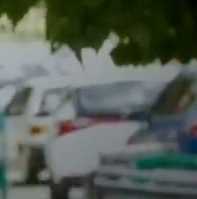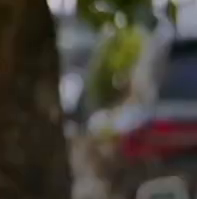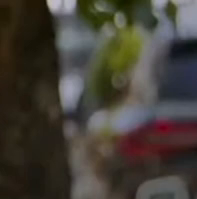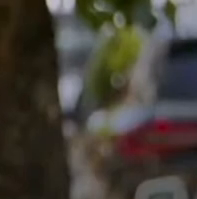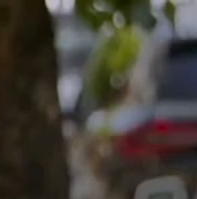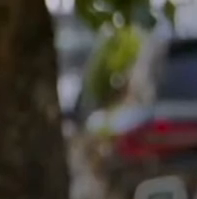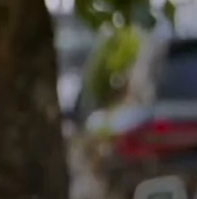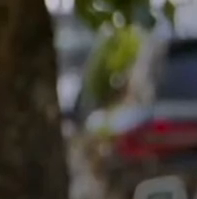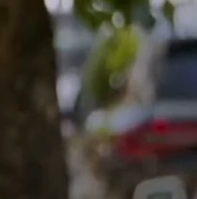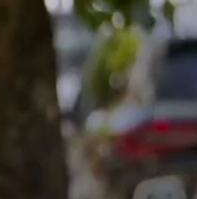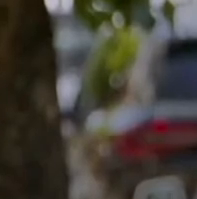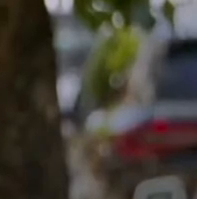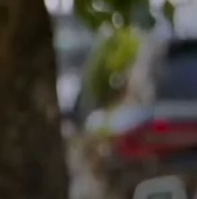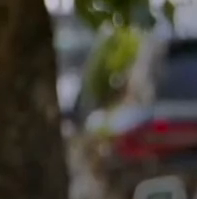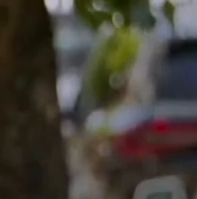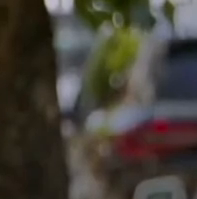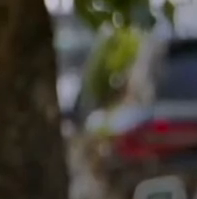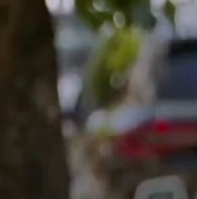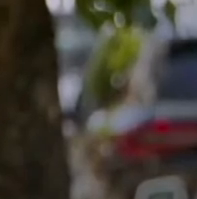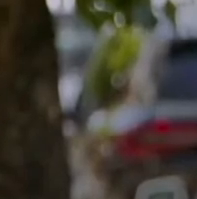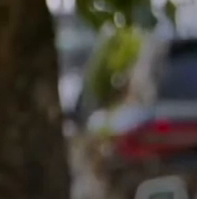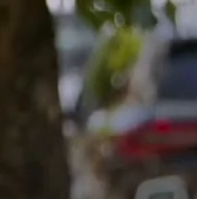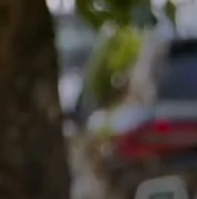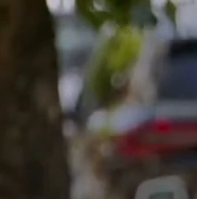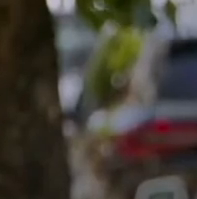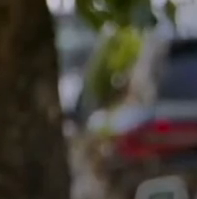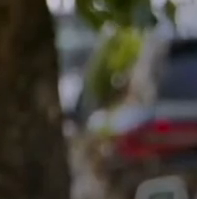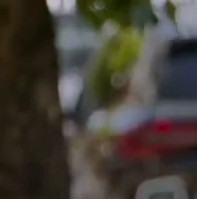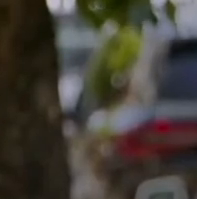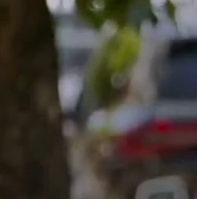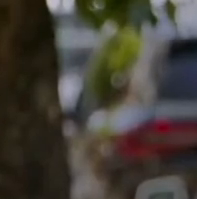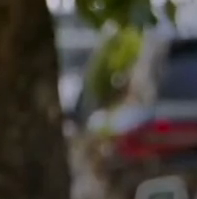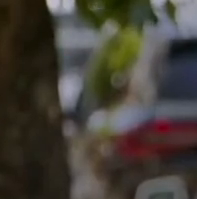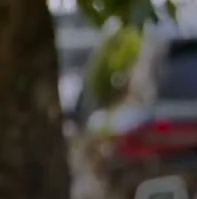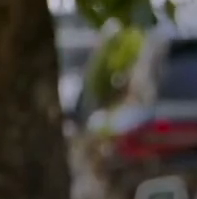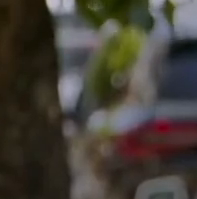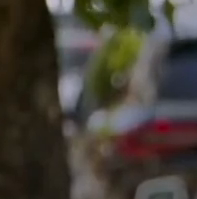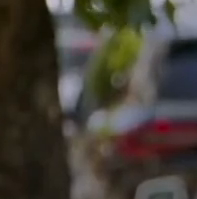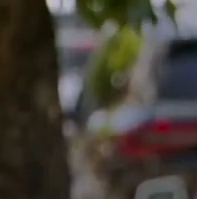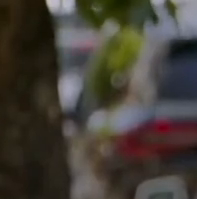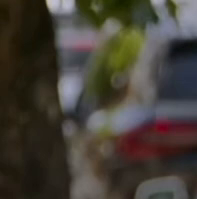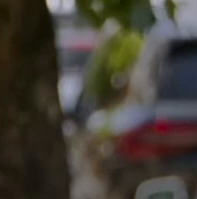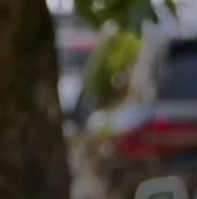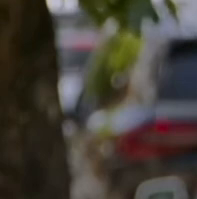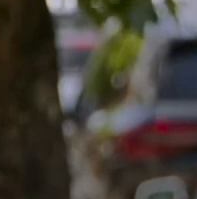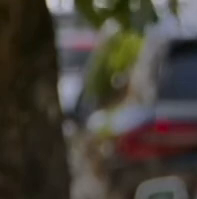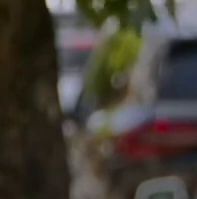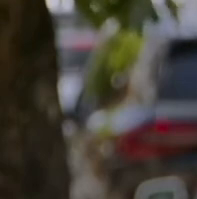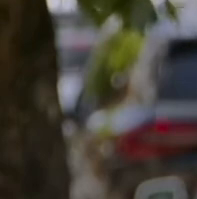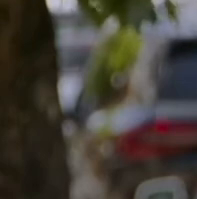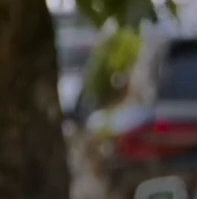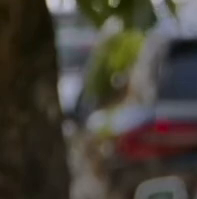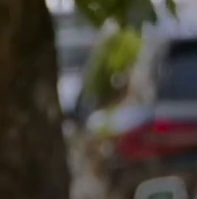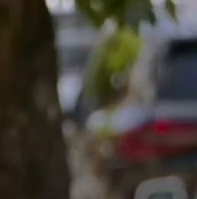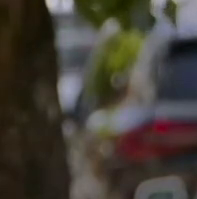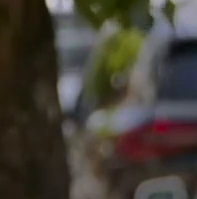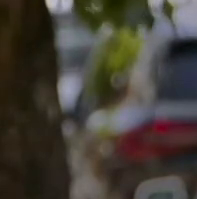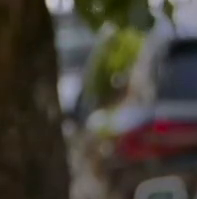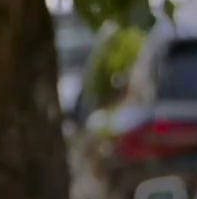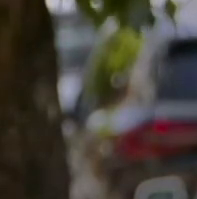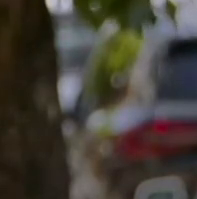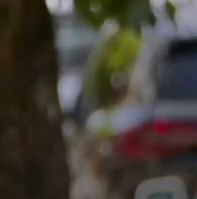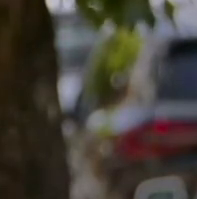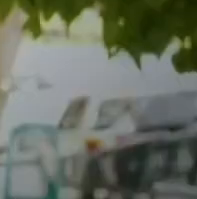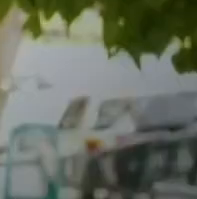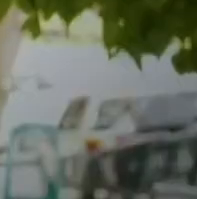snacks. And to the new premier, we are really happy to have you and we really hope that you can help us do something about these portals. We appreciate it